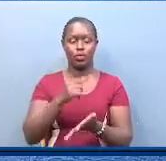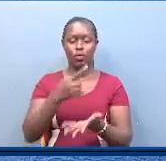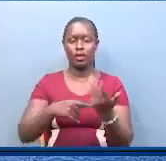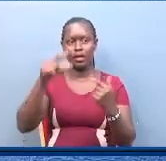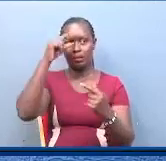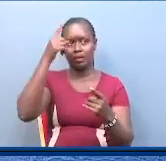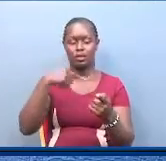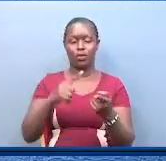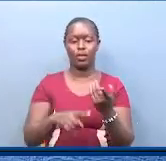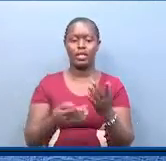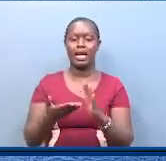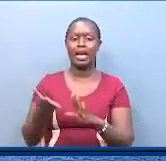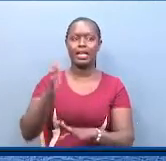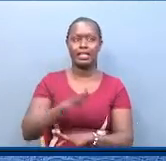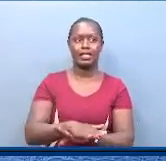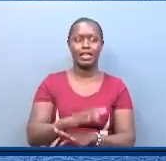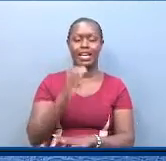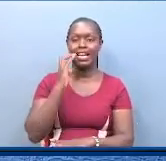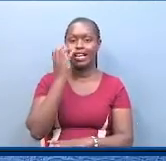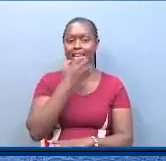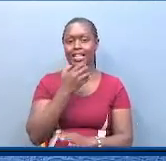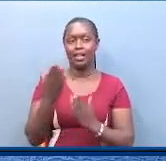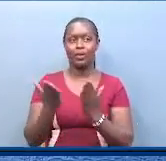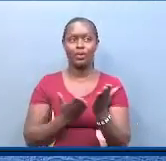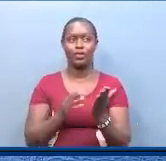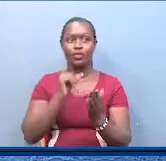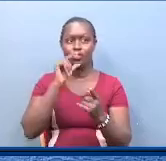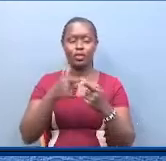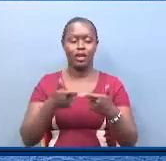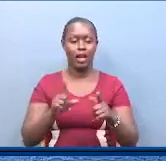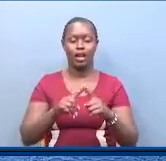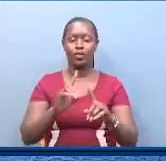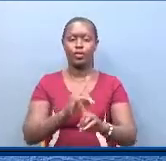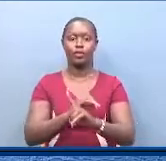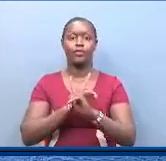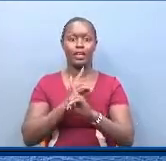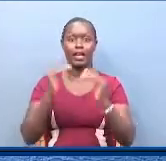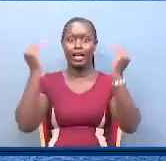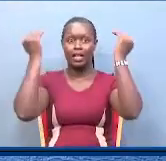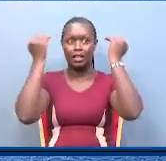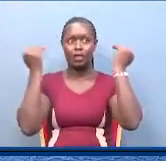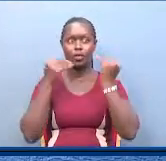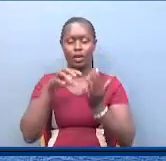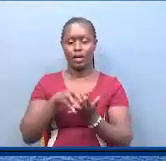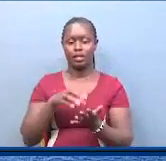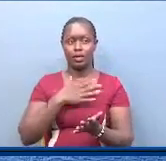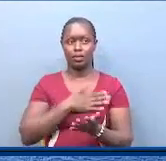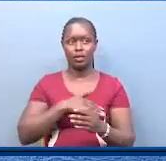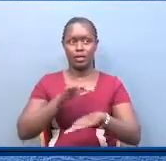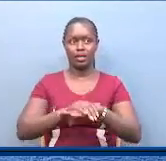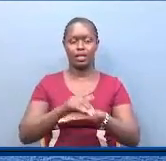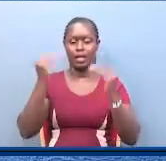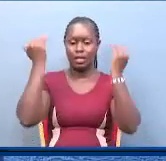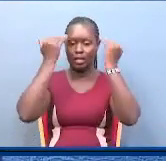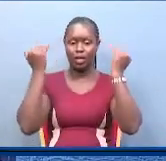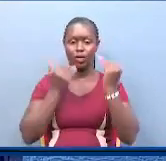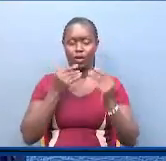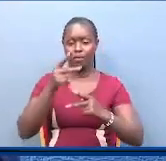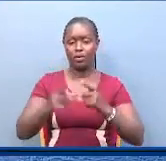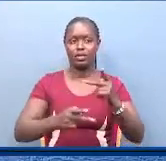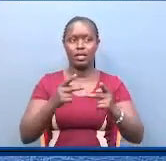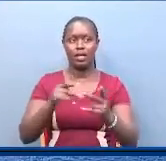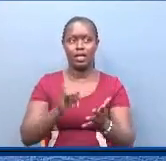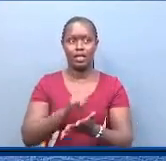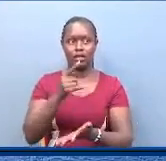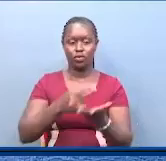ask you to return it. Rigathi Gachagua was served, not allowed to defend the case in court. Please go and get for me the court proceedings. This is what we